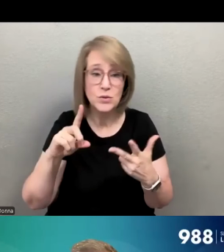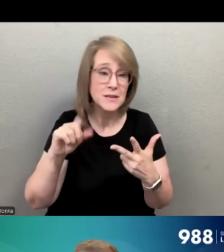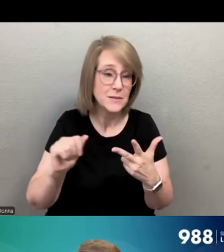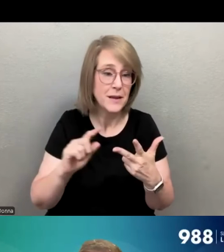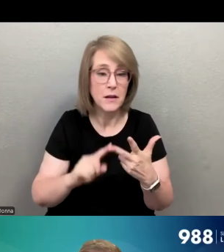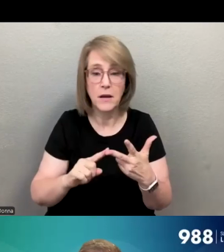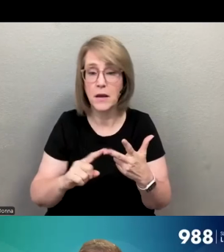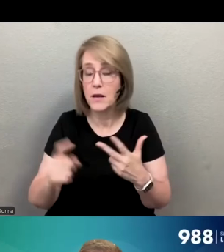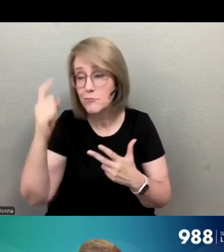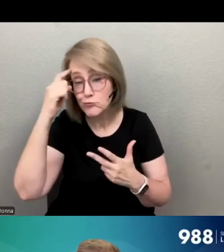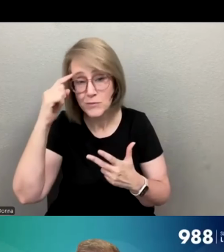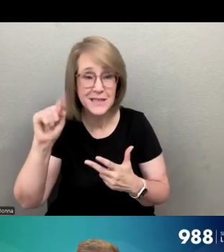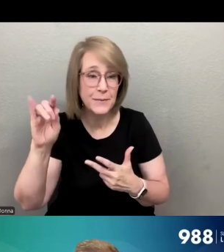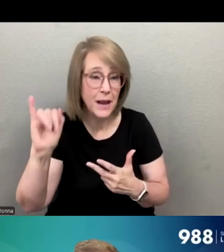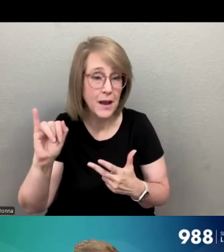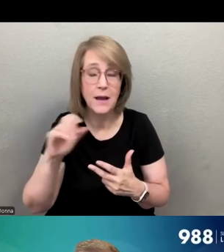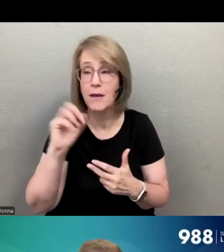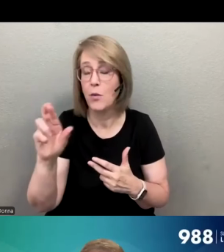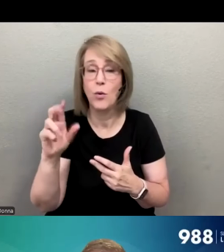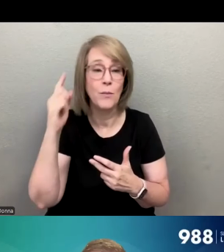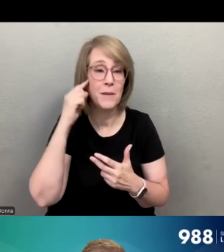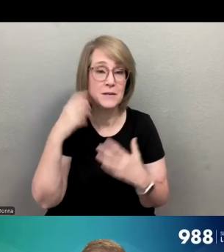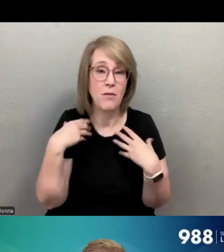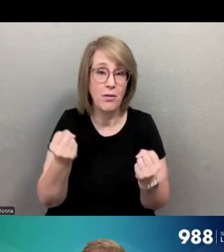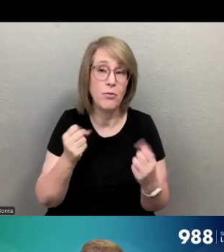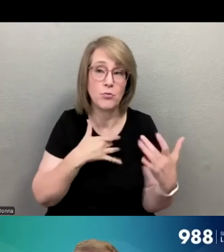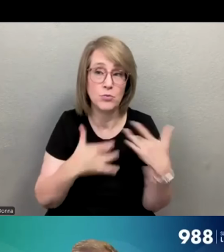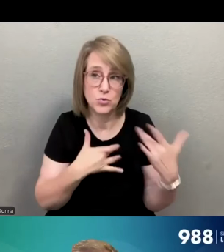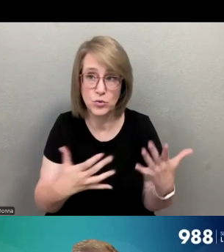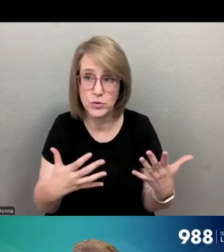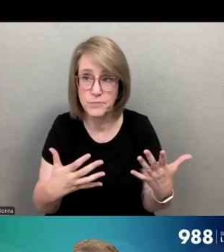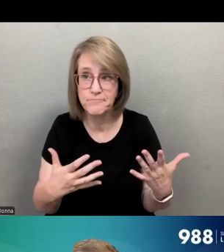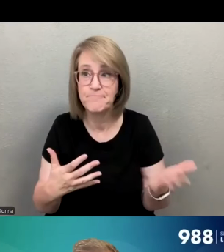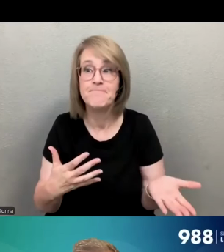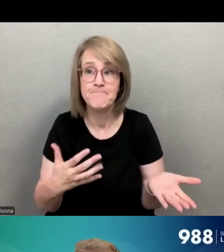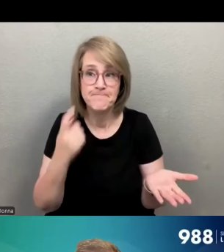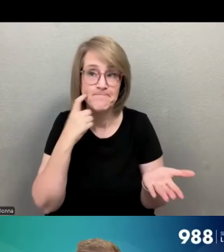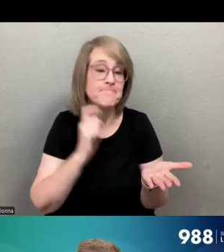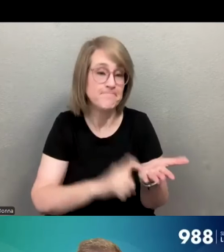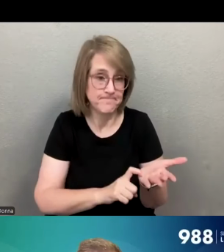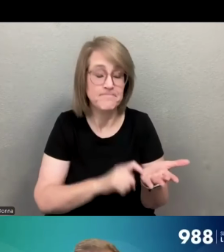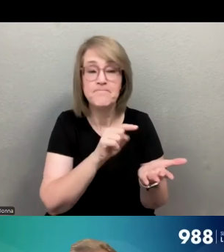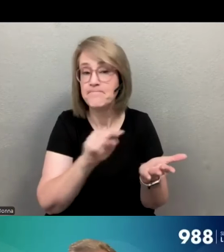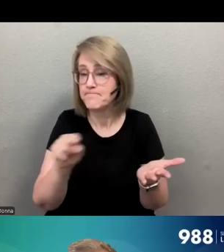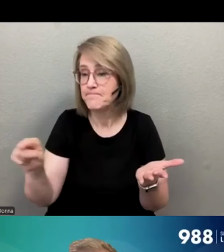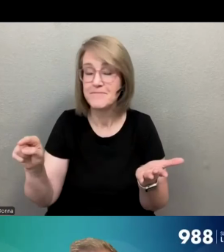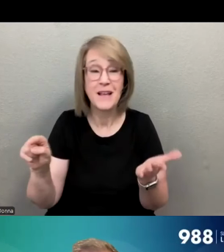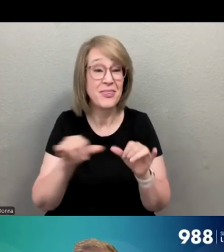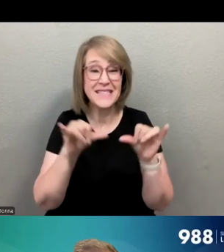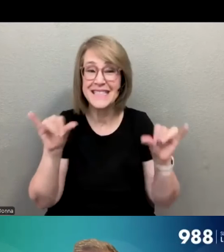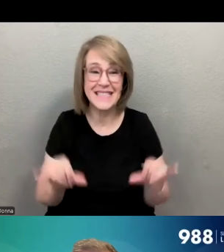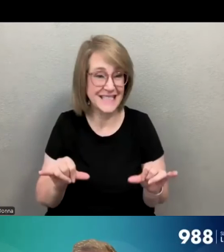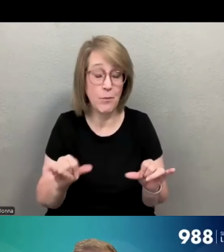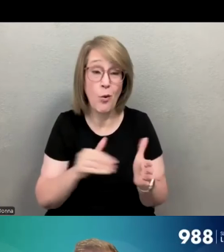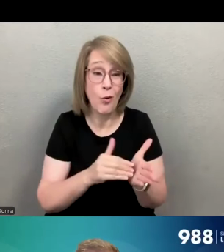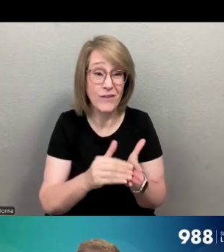concerns, given that we know, unfortunately, that where the system fails, the system often fails them most profoundly.